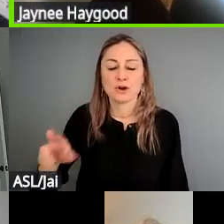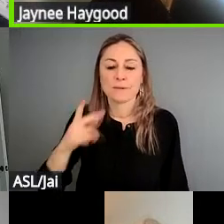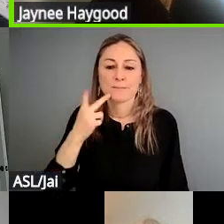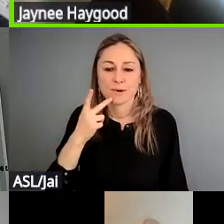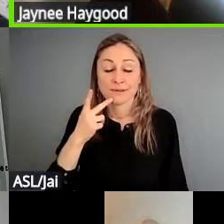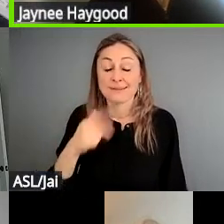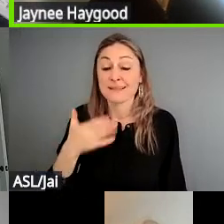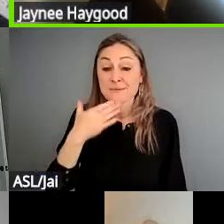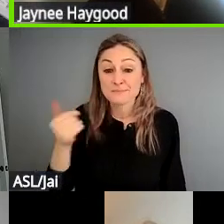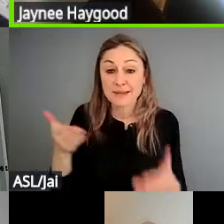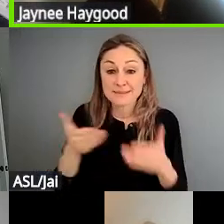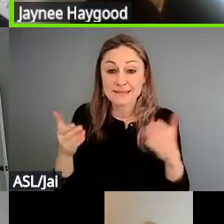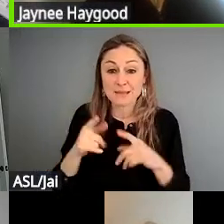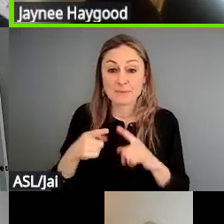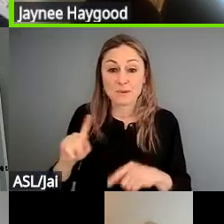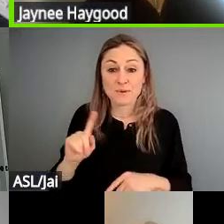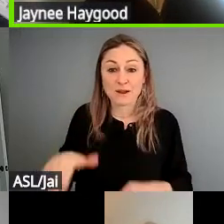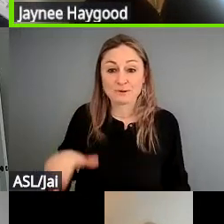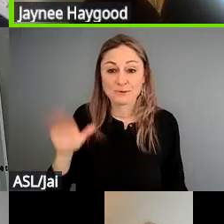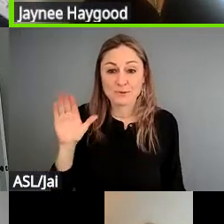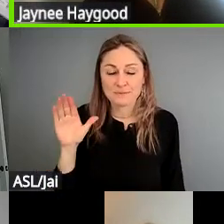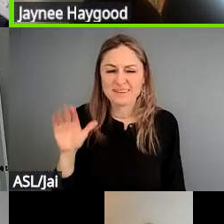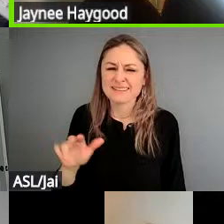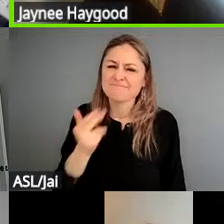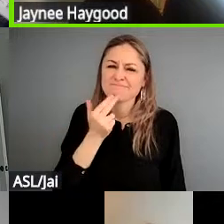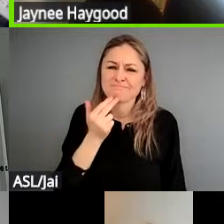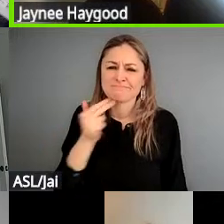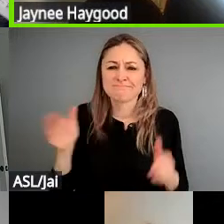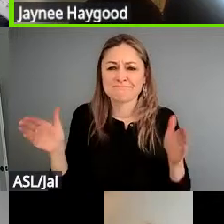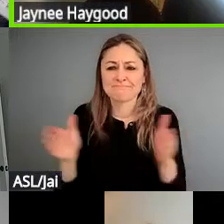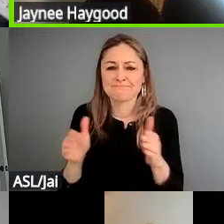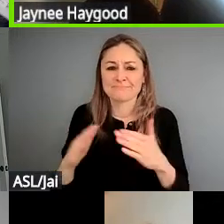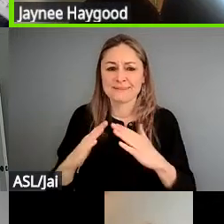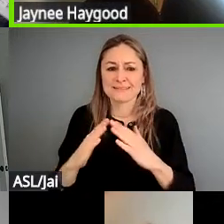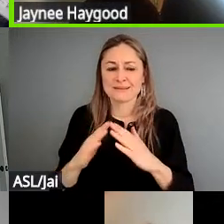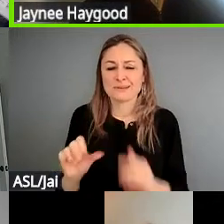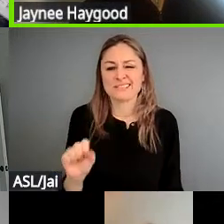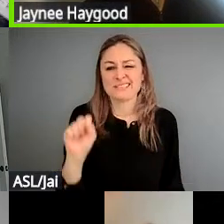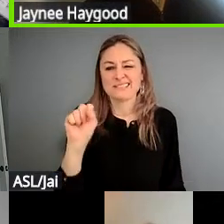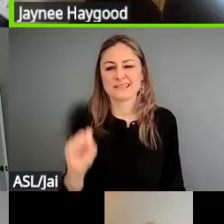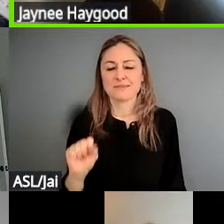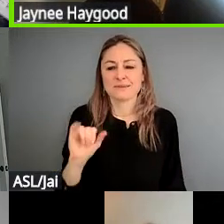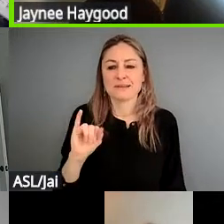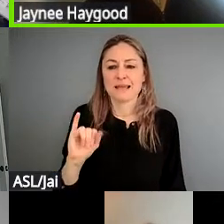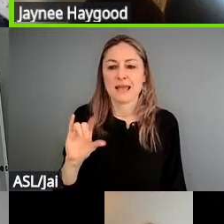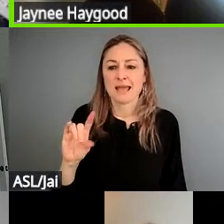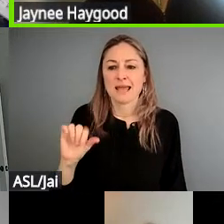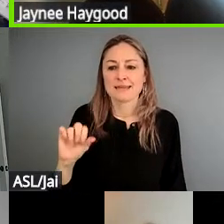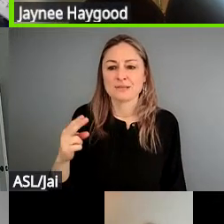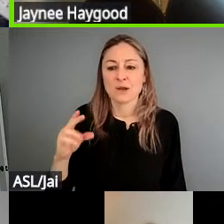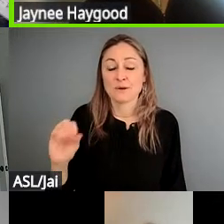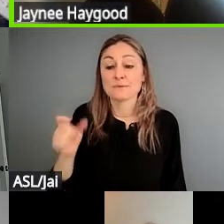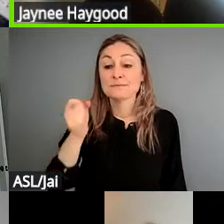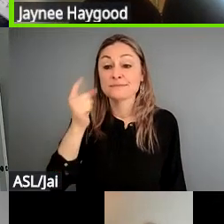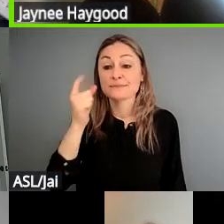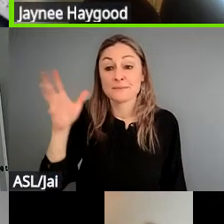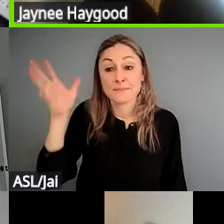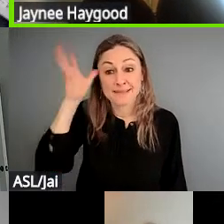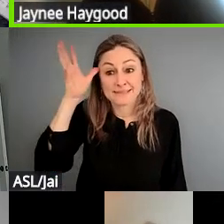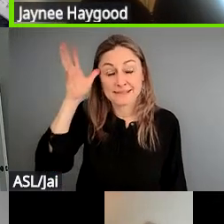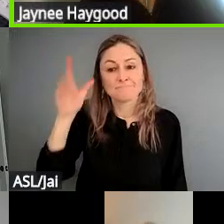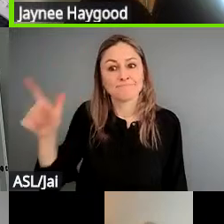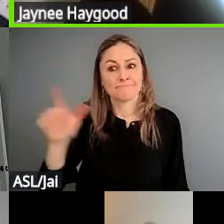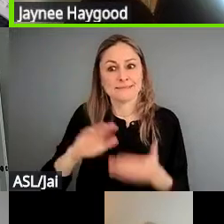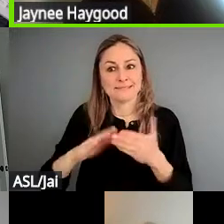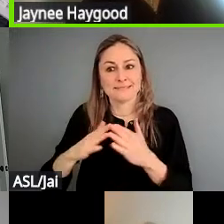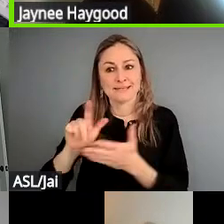best thing about where I grew up was it was this tiny town in southern Idaho. My dad was the city attorney. My mom